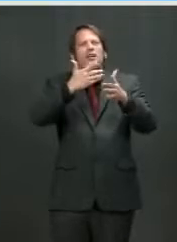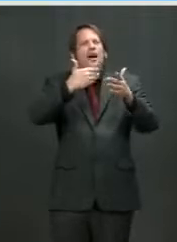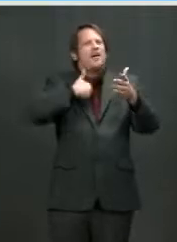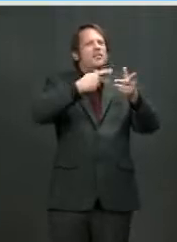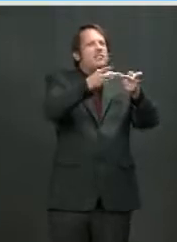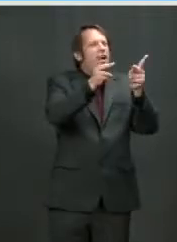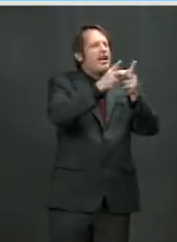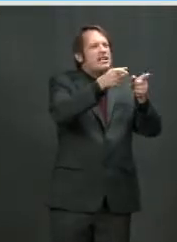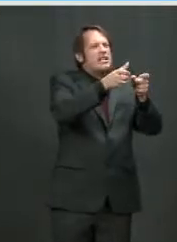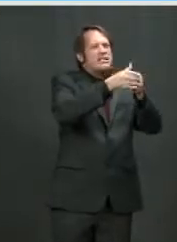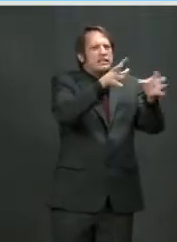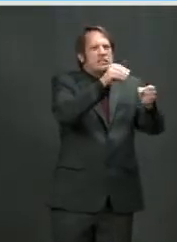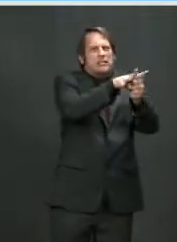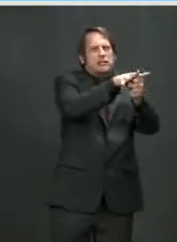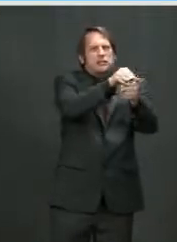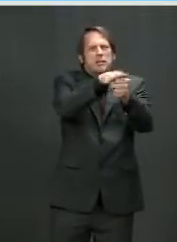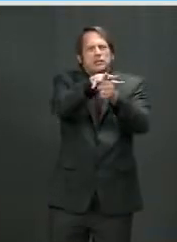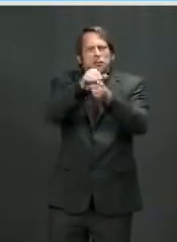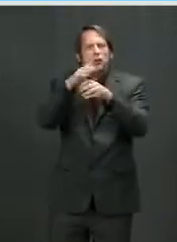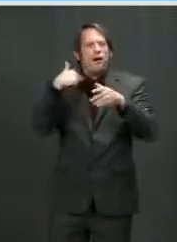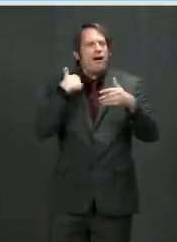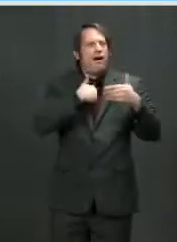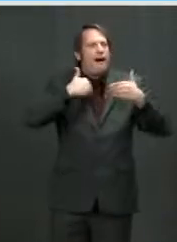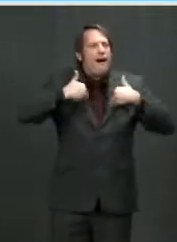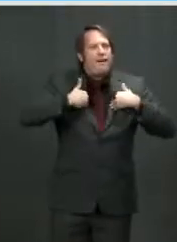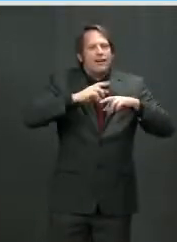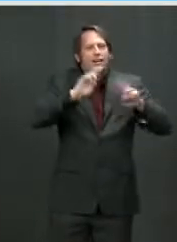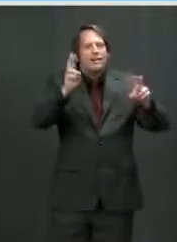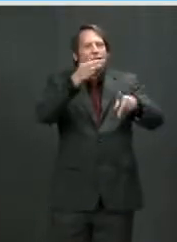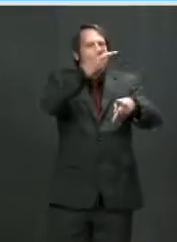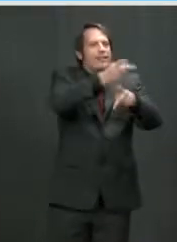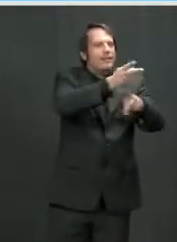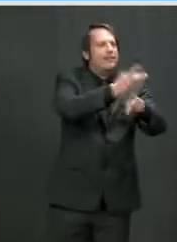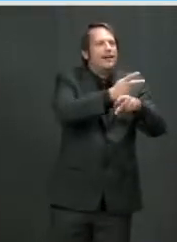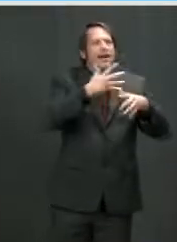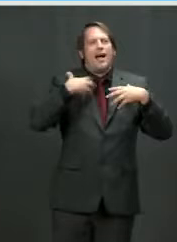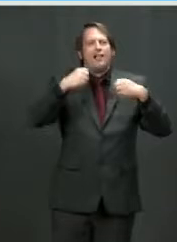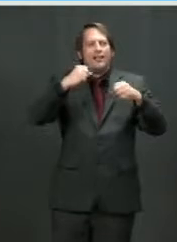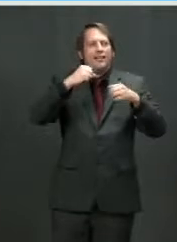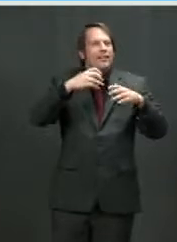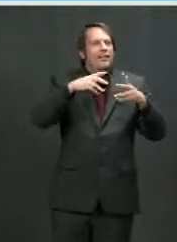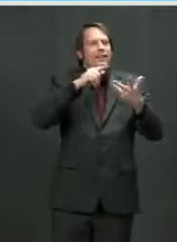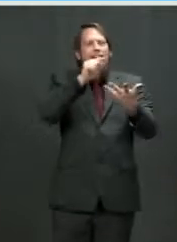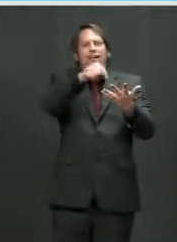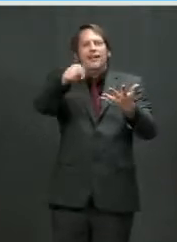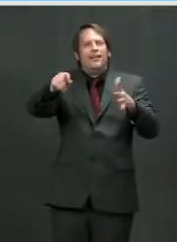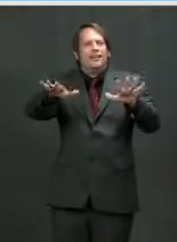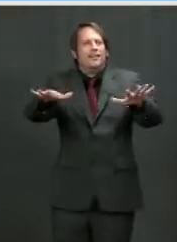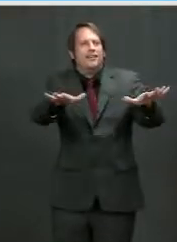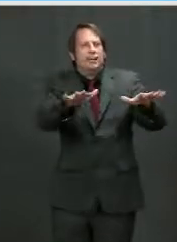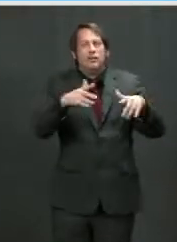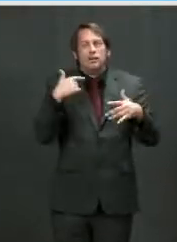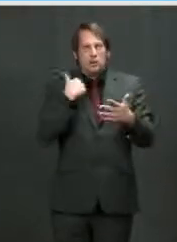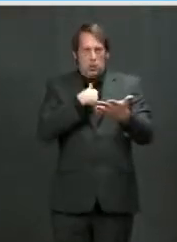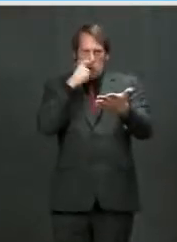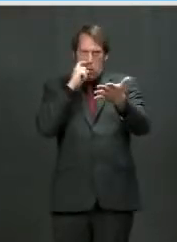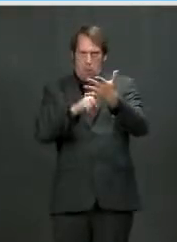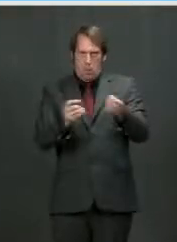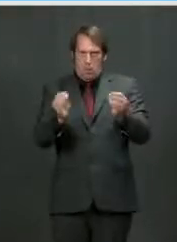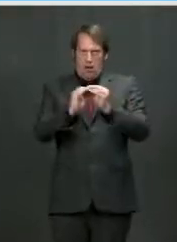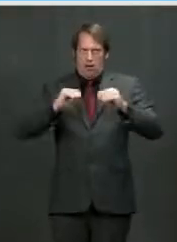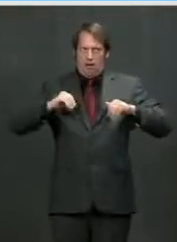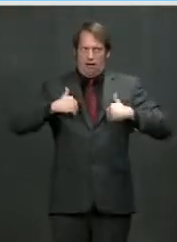youth sports. Hospitals are seeing more and more younger adults, those in their 30s and 40s, admitted with